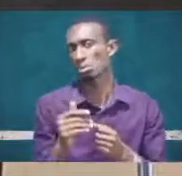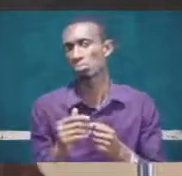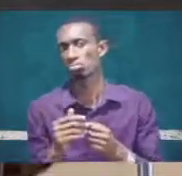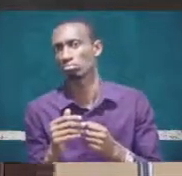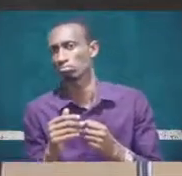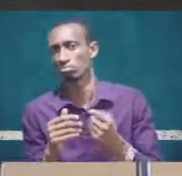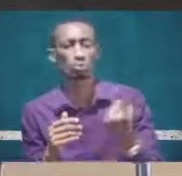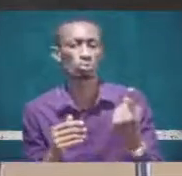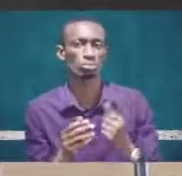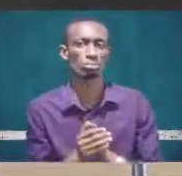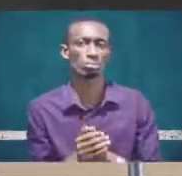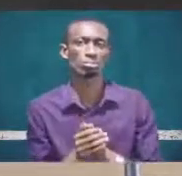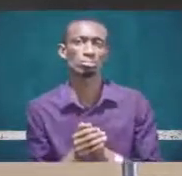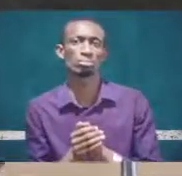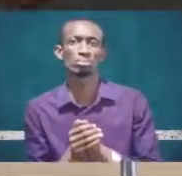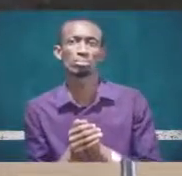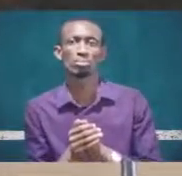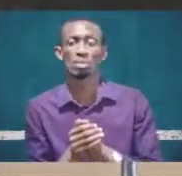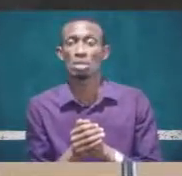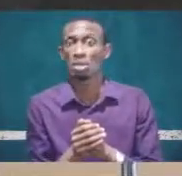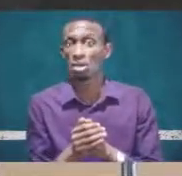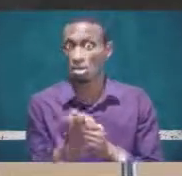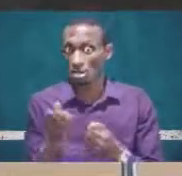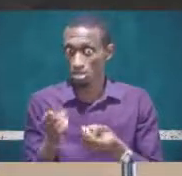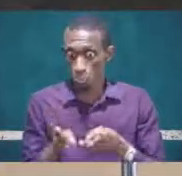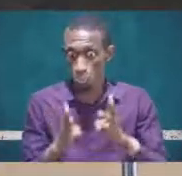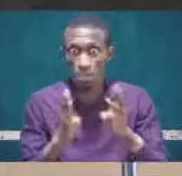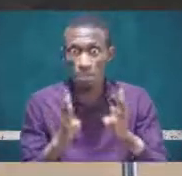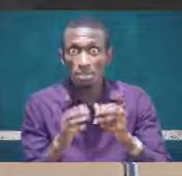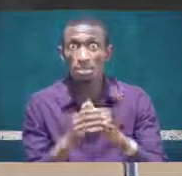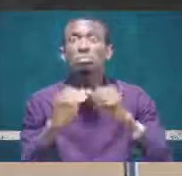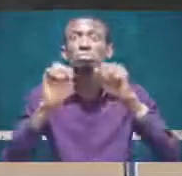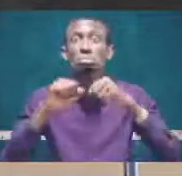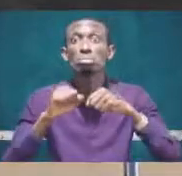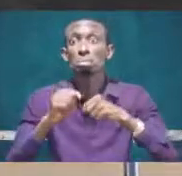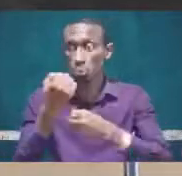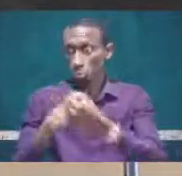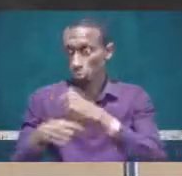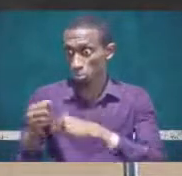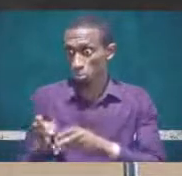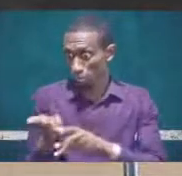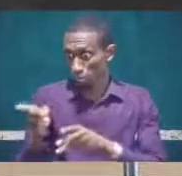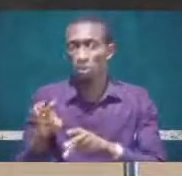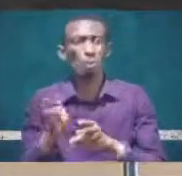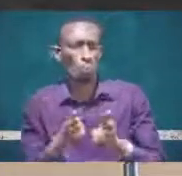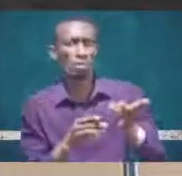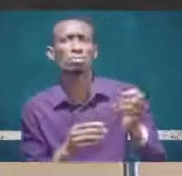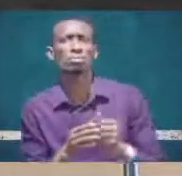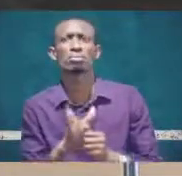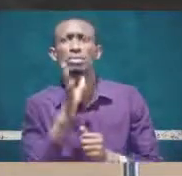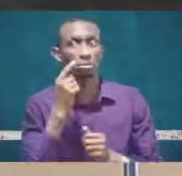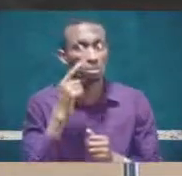Even reduction formula, even didn't use that method, it can also work. So let us have